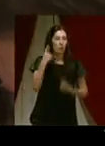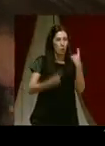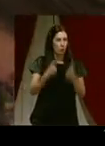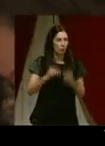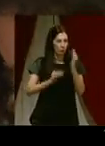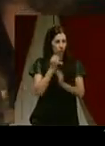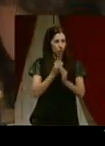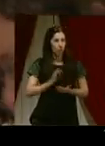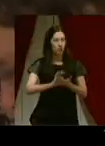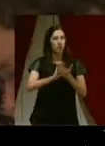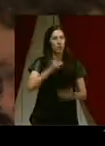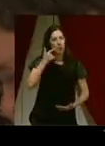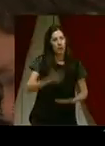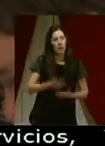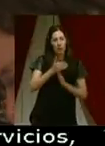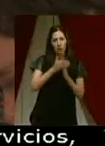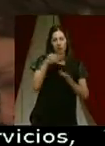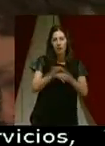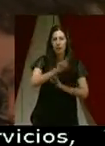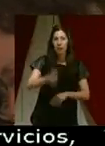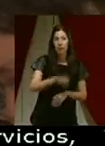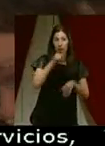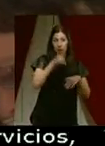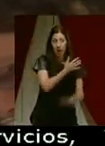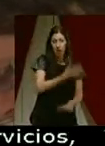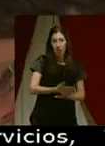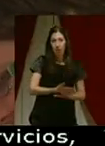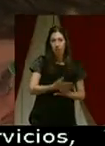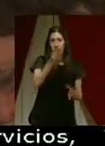levels are guaranteed for some products and services, well, up